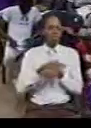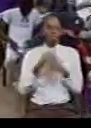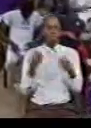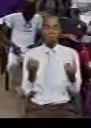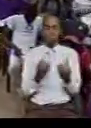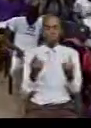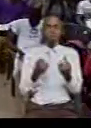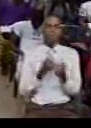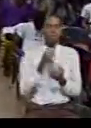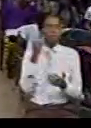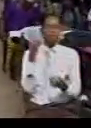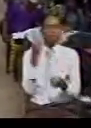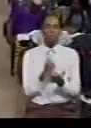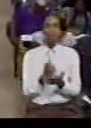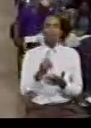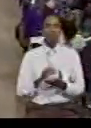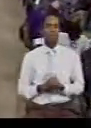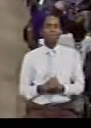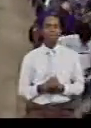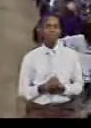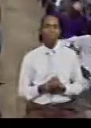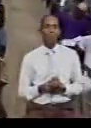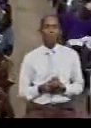said victory over sin.